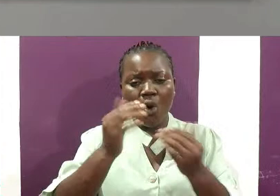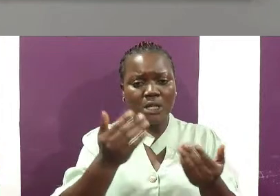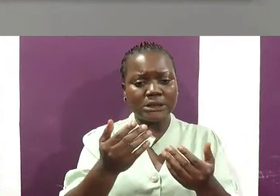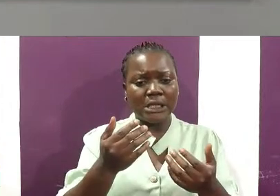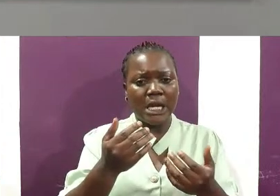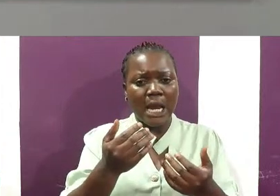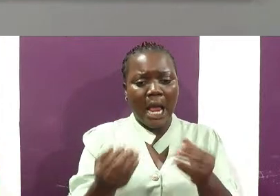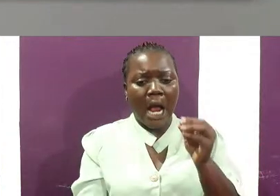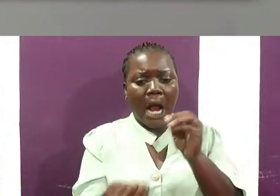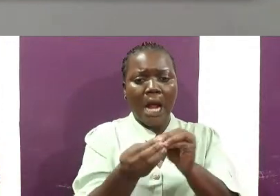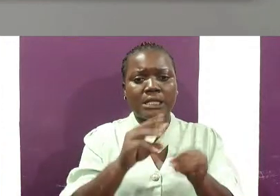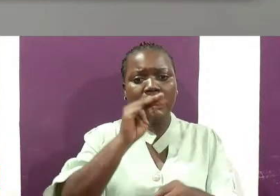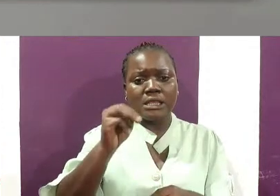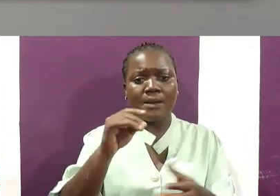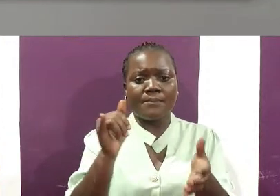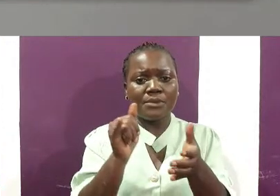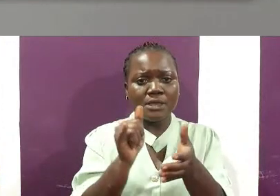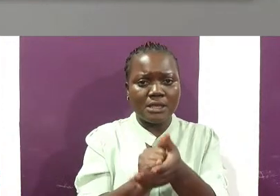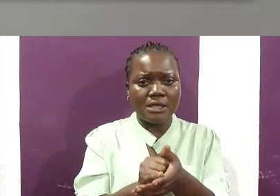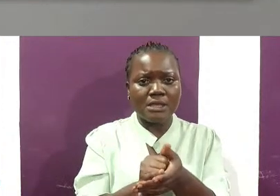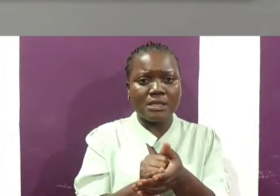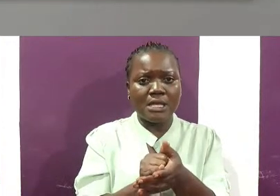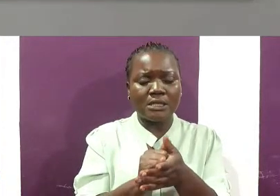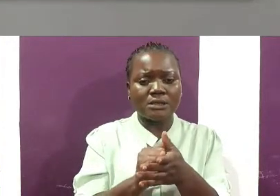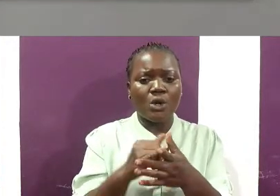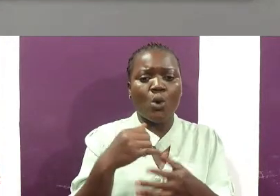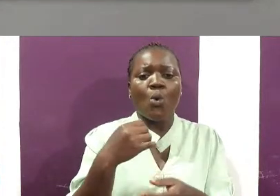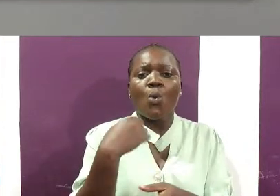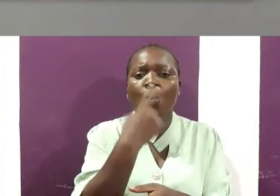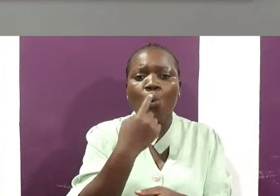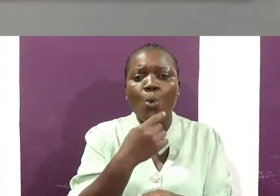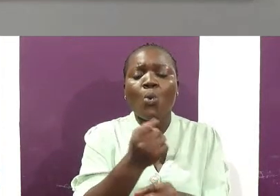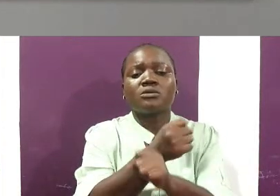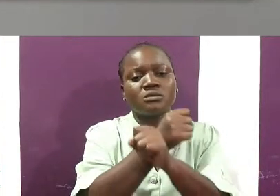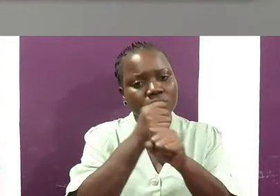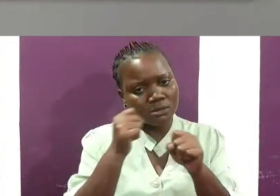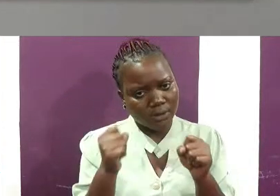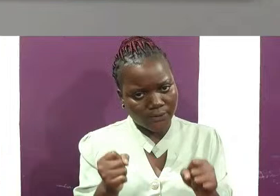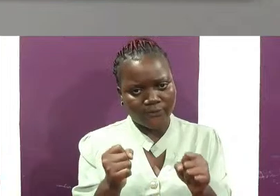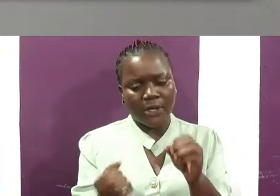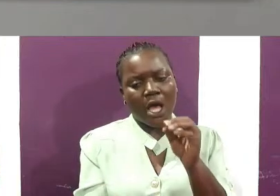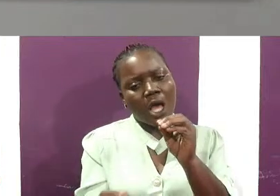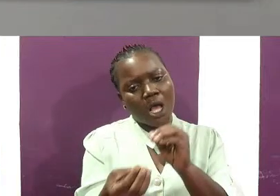In the first place, I want you to notice that these brethren had one commitment.